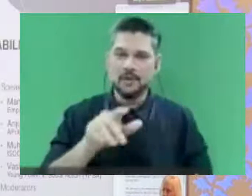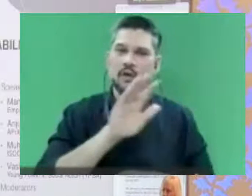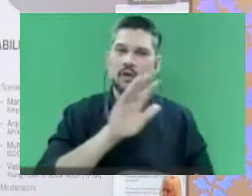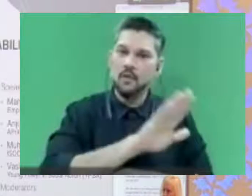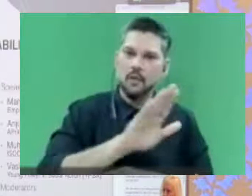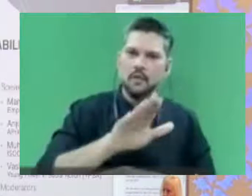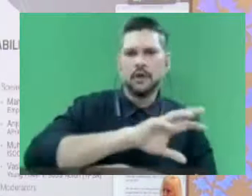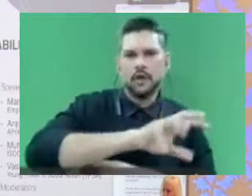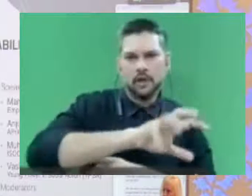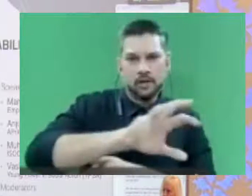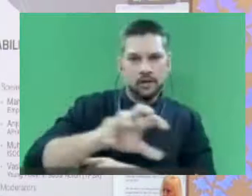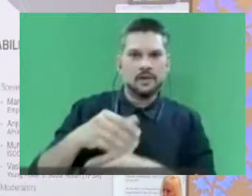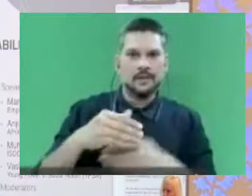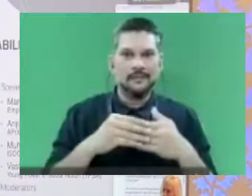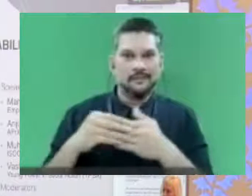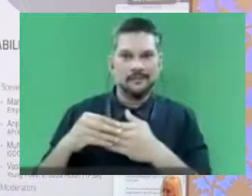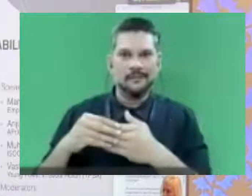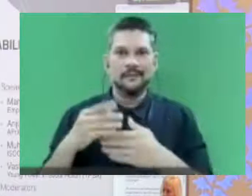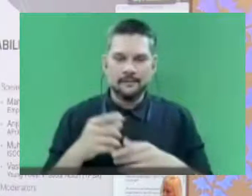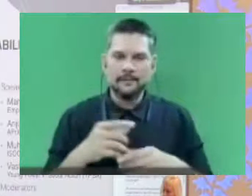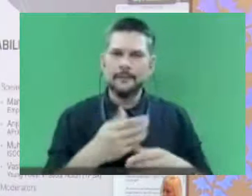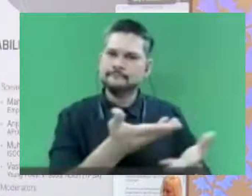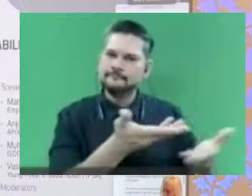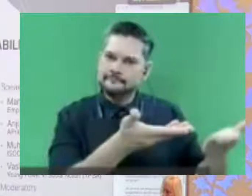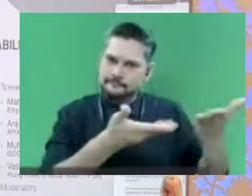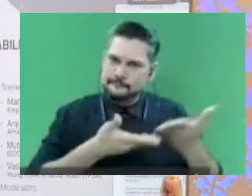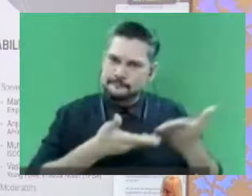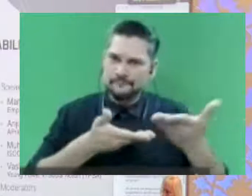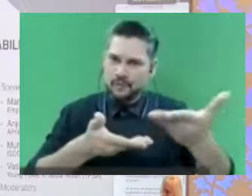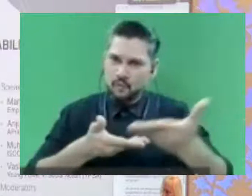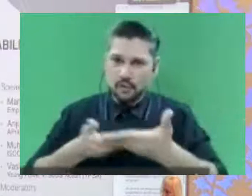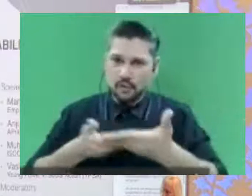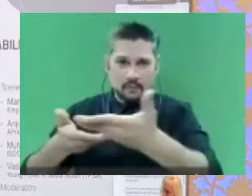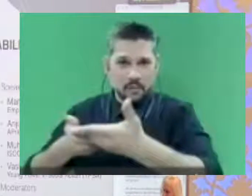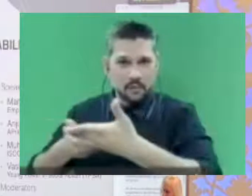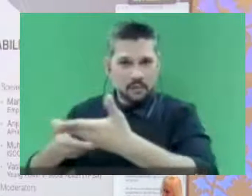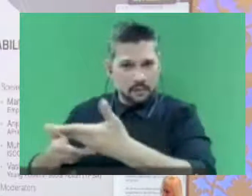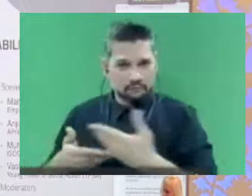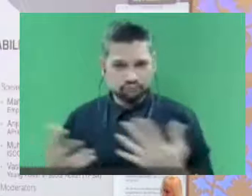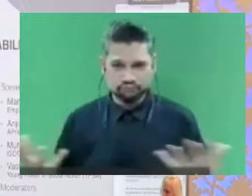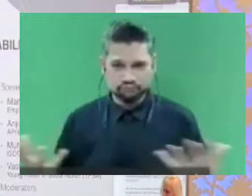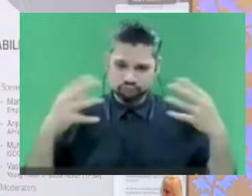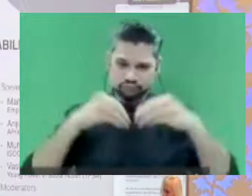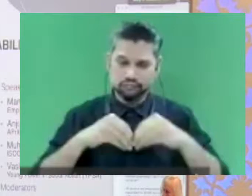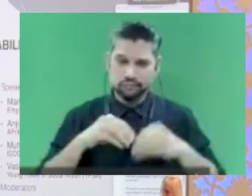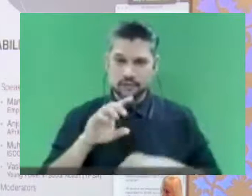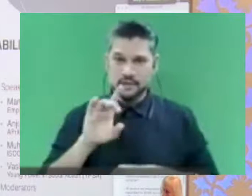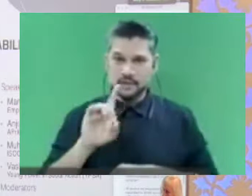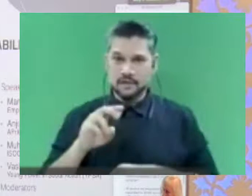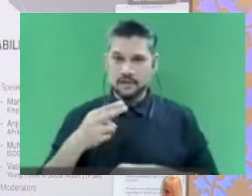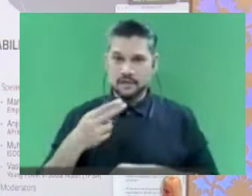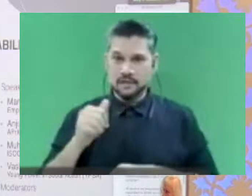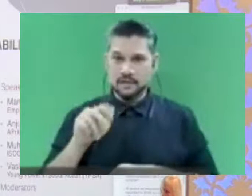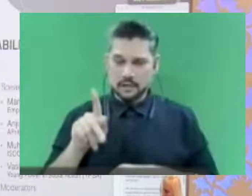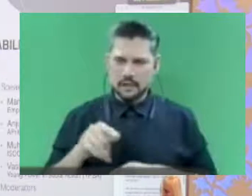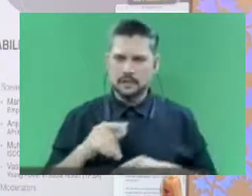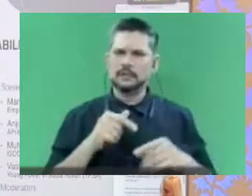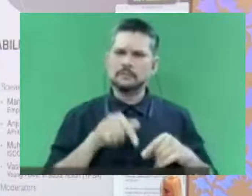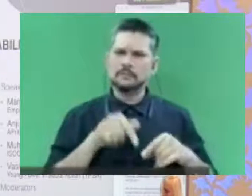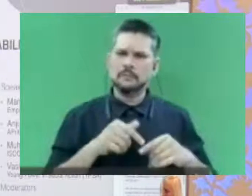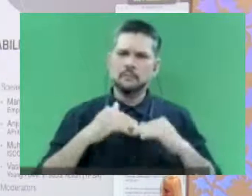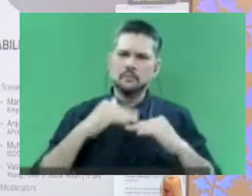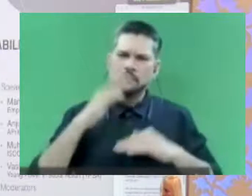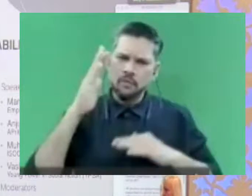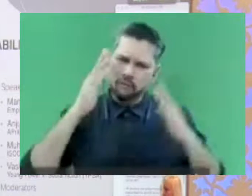countries, to discuss the issues that people with disabilities face in digital and particularly in IG